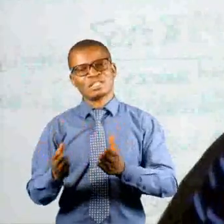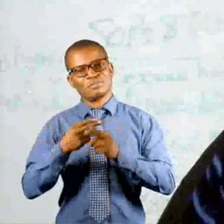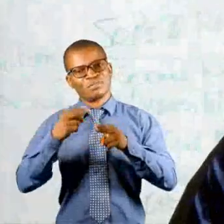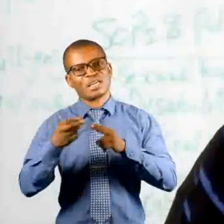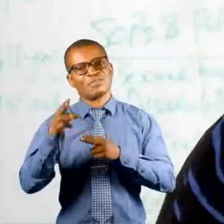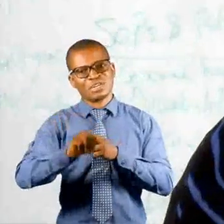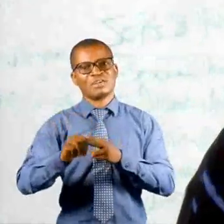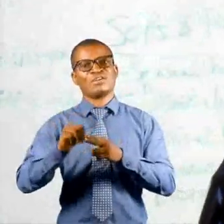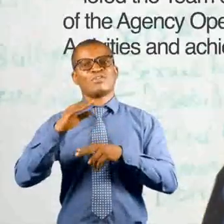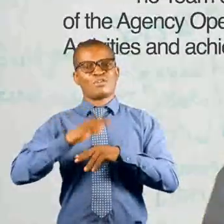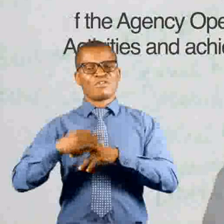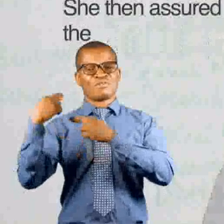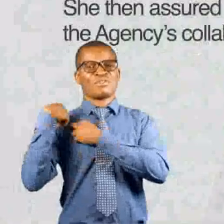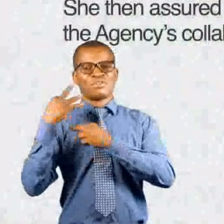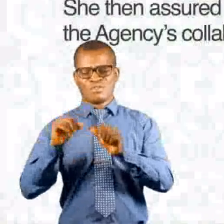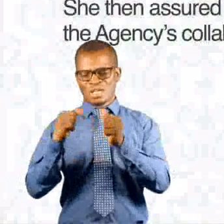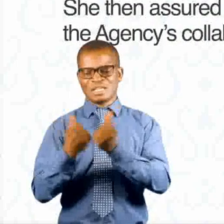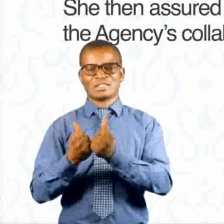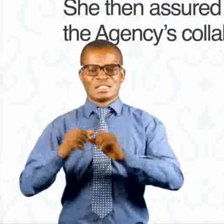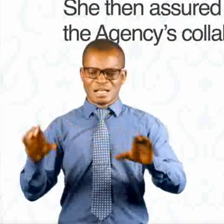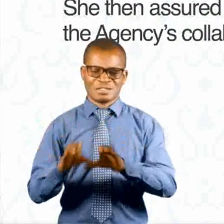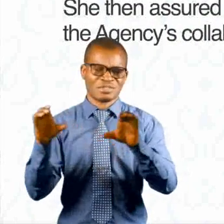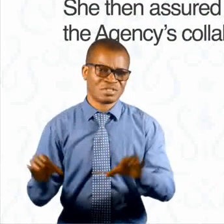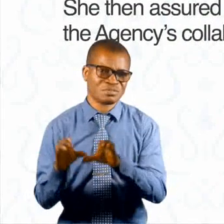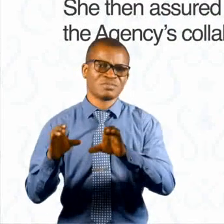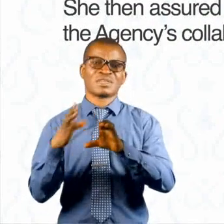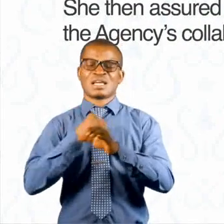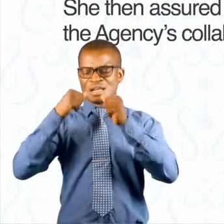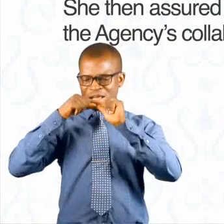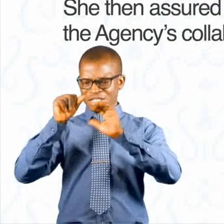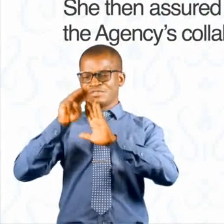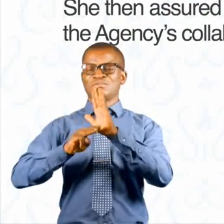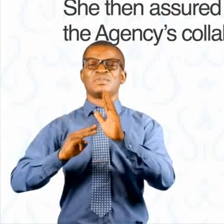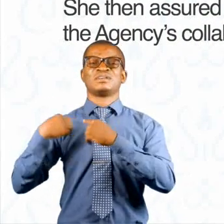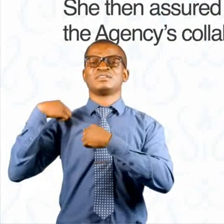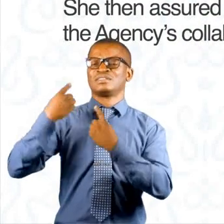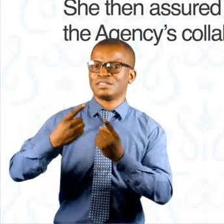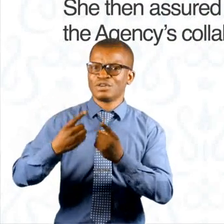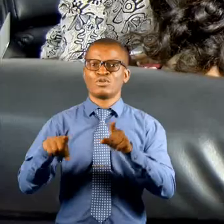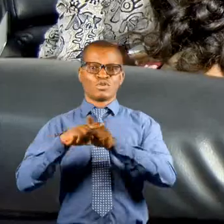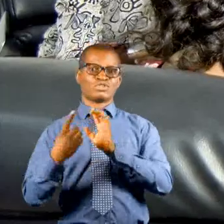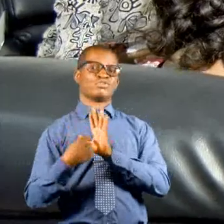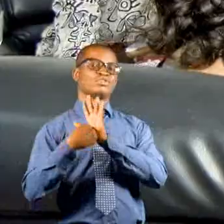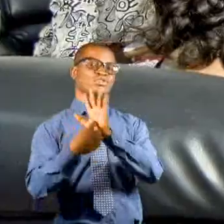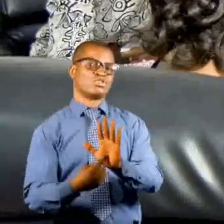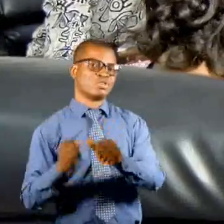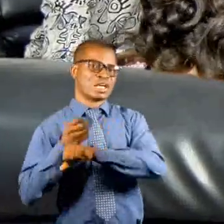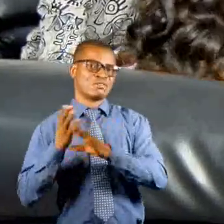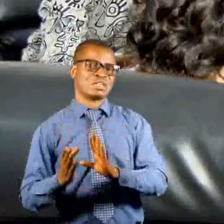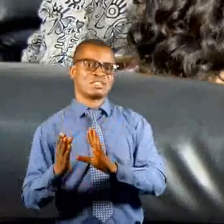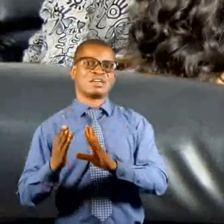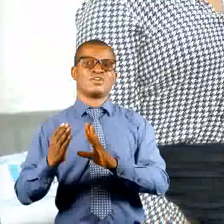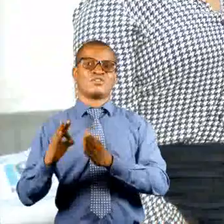NAPTIP briefed them on the mandate of the agency, operational structure, activities and achievements made so far. She then assured the